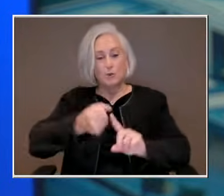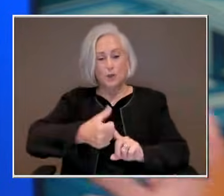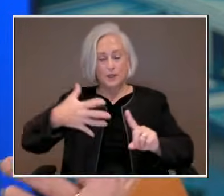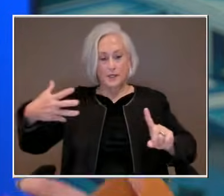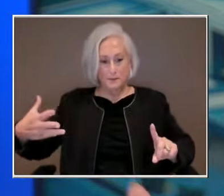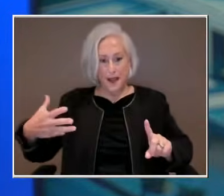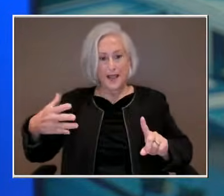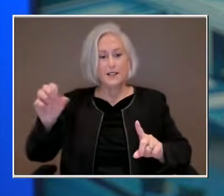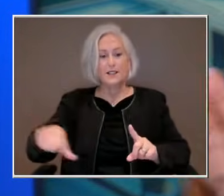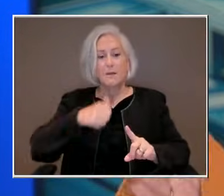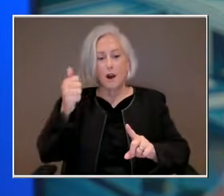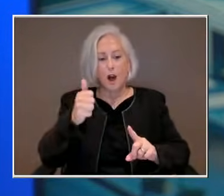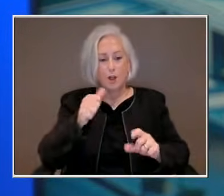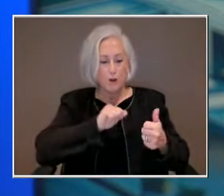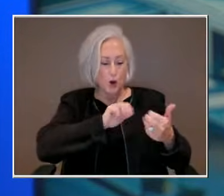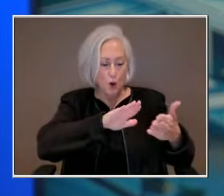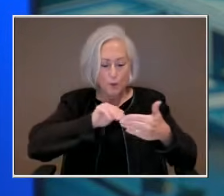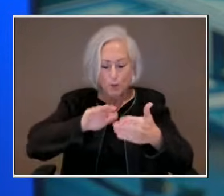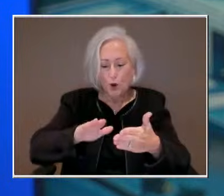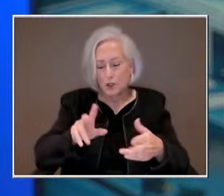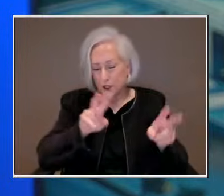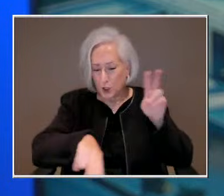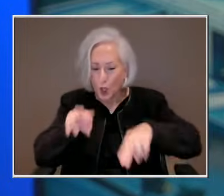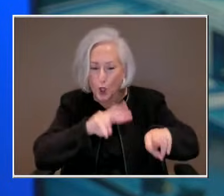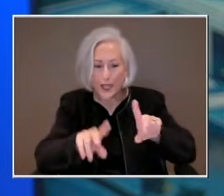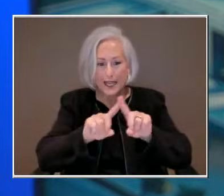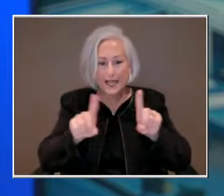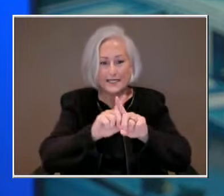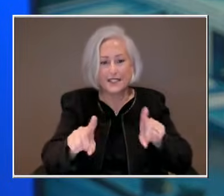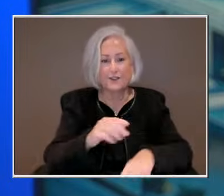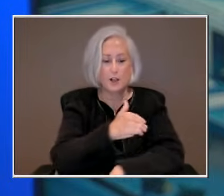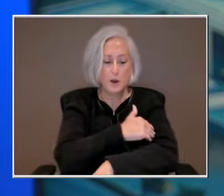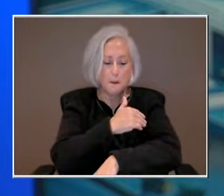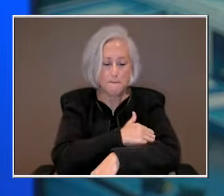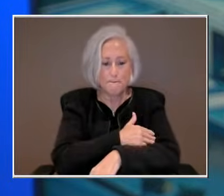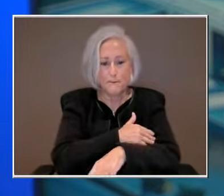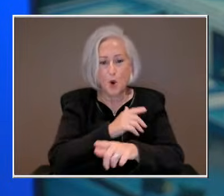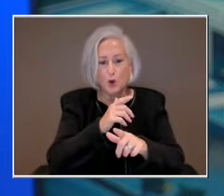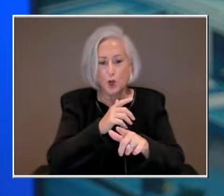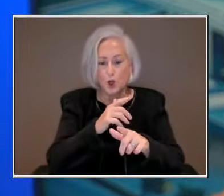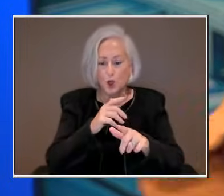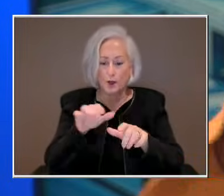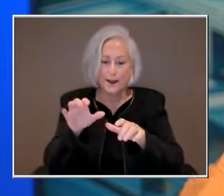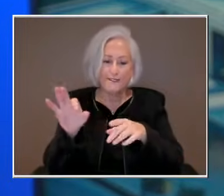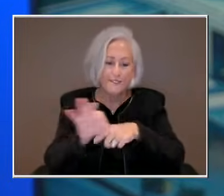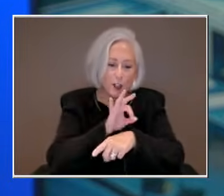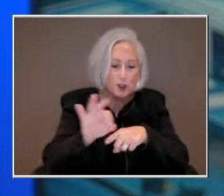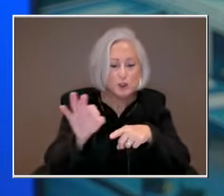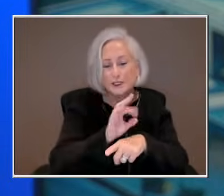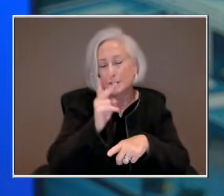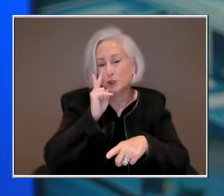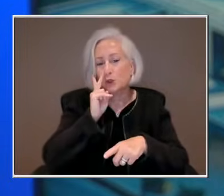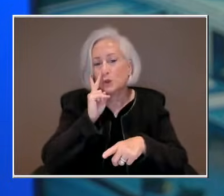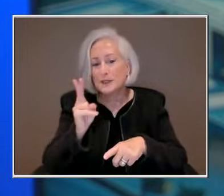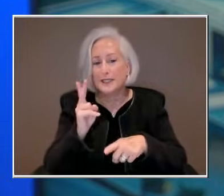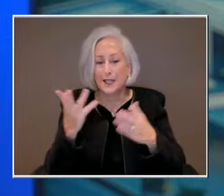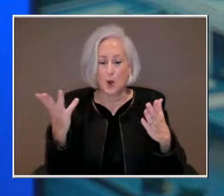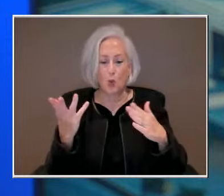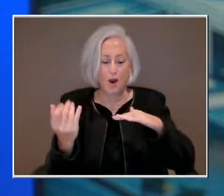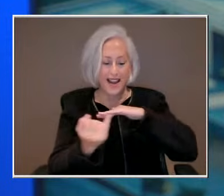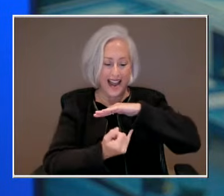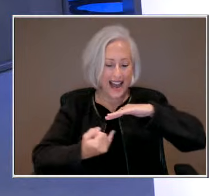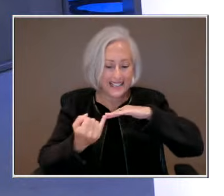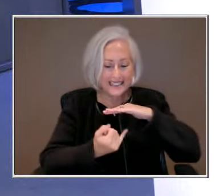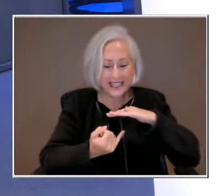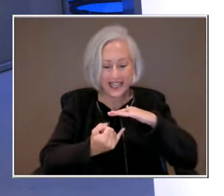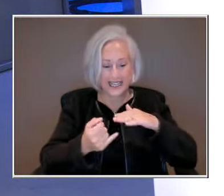at the different motor tasks they could do, and help isolate what's therapeutic, what's helping in this population the most.